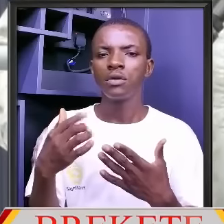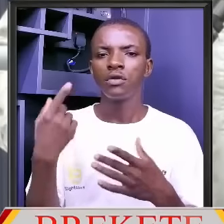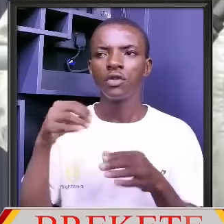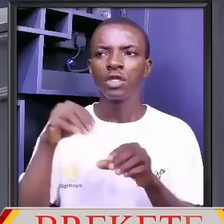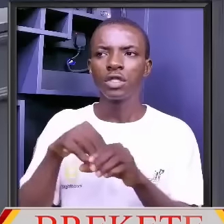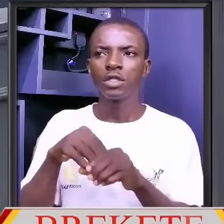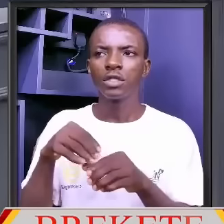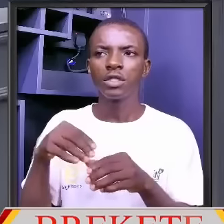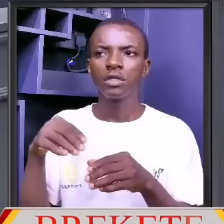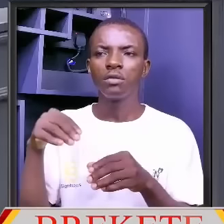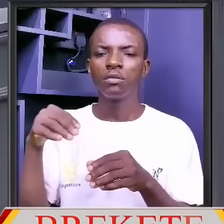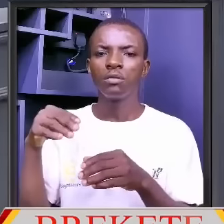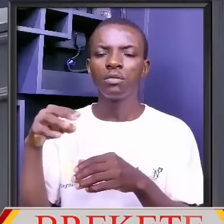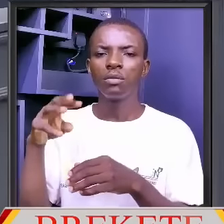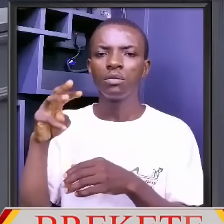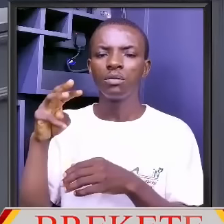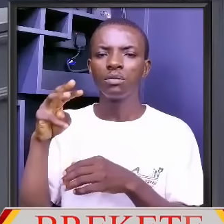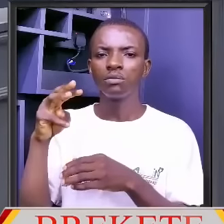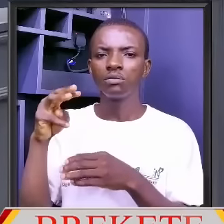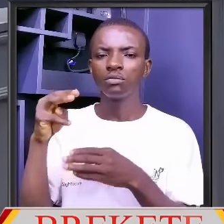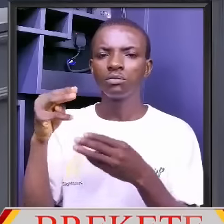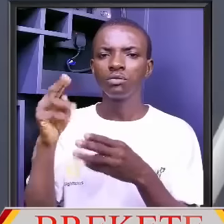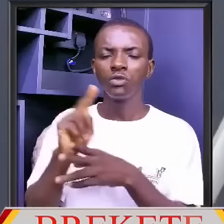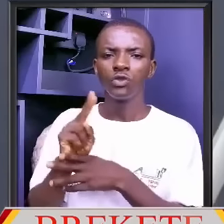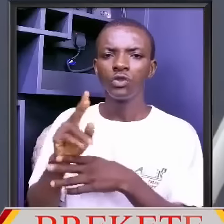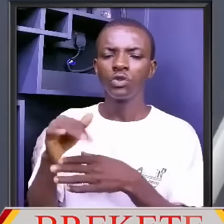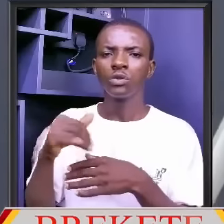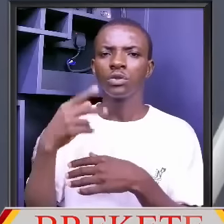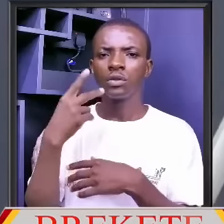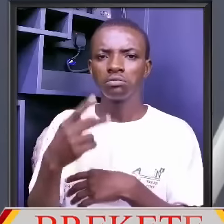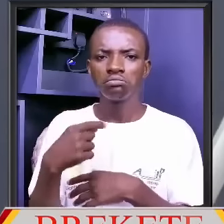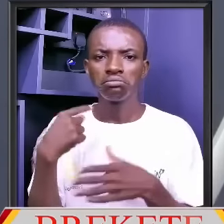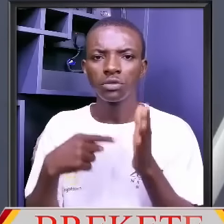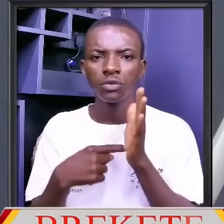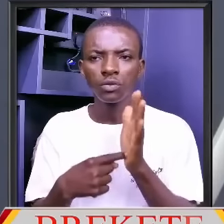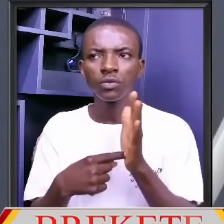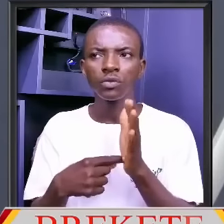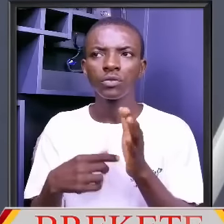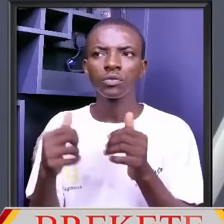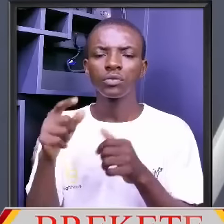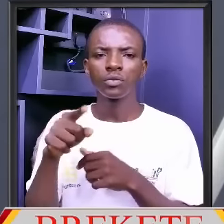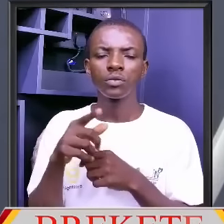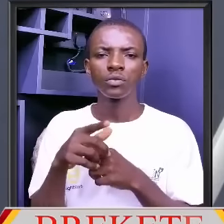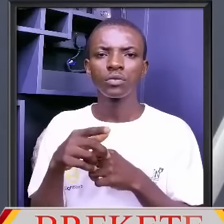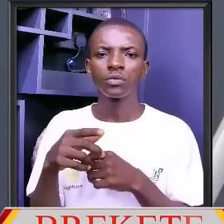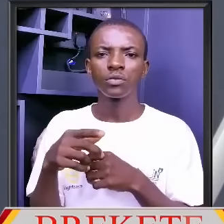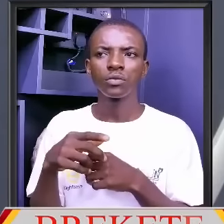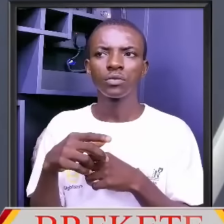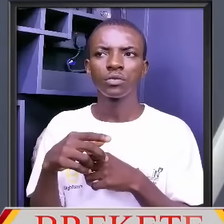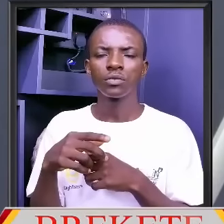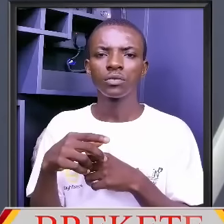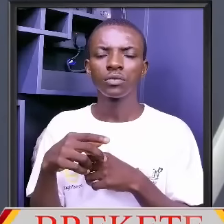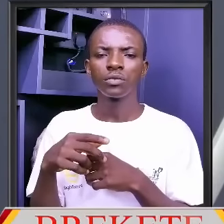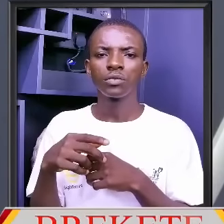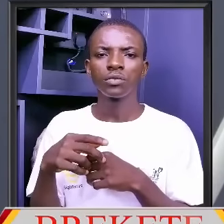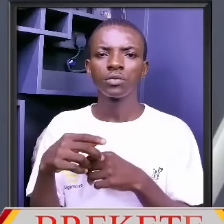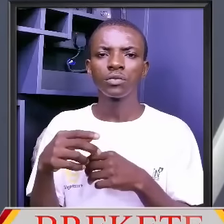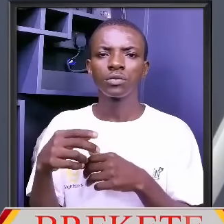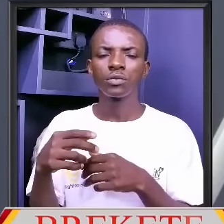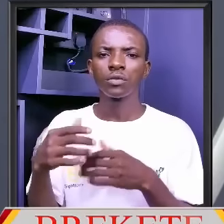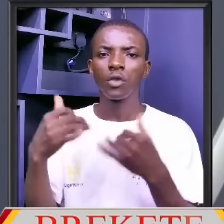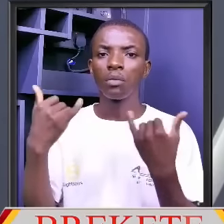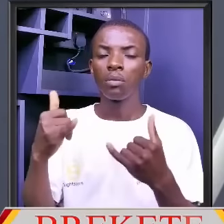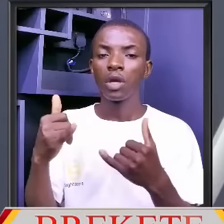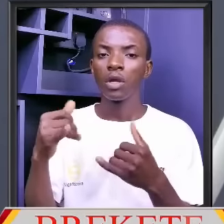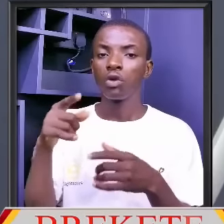the role for inside the movie, you go still, we go still cast you. Are you with me? Yes. We go still cast you. We